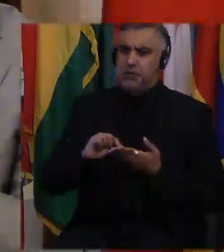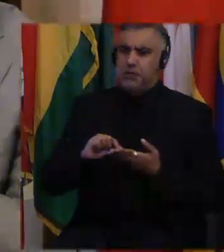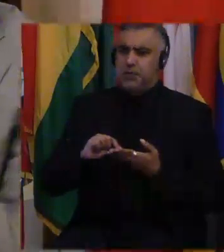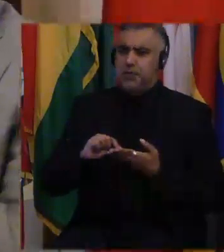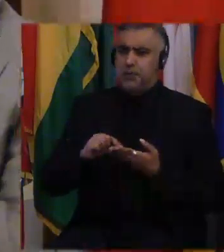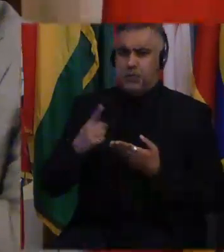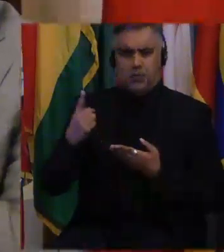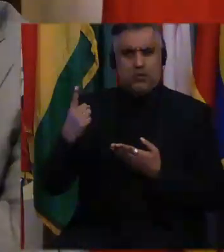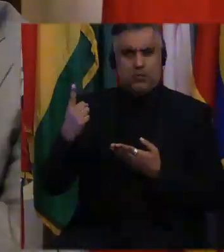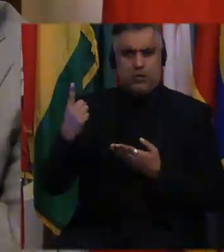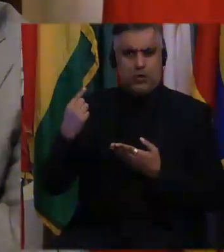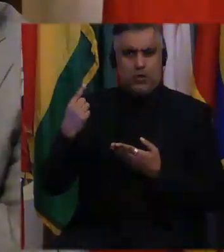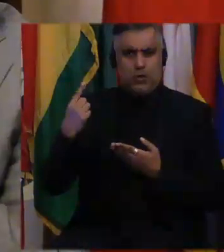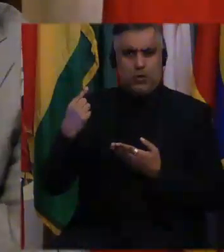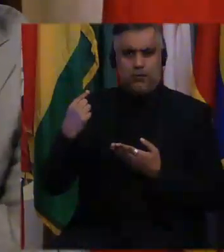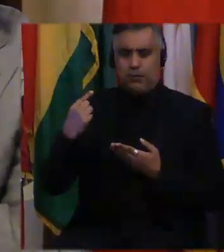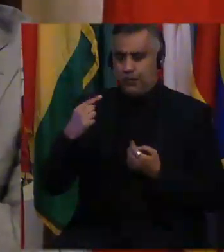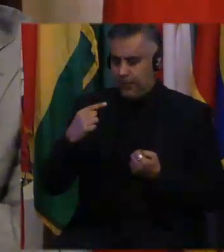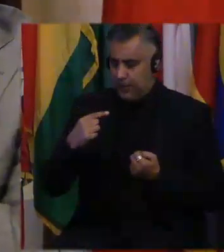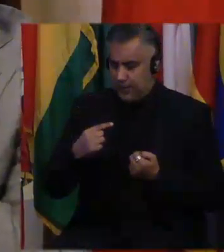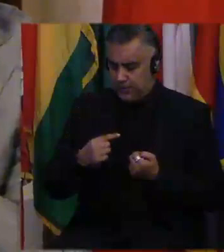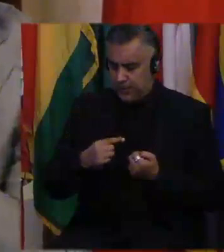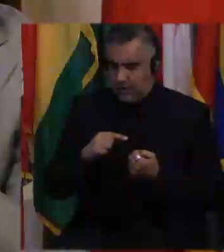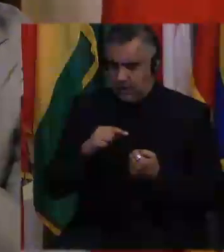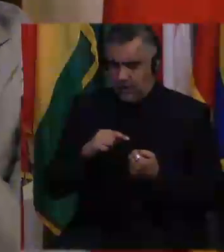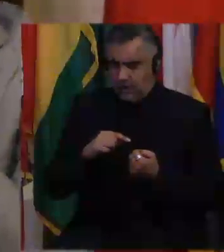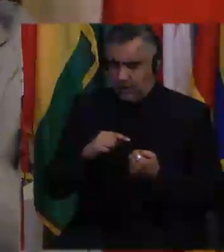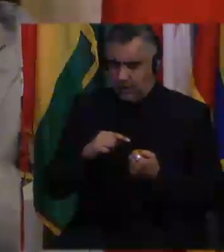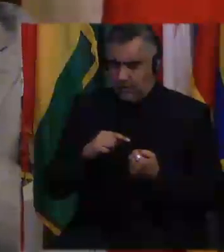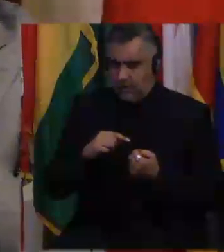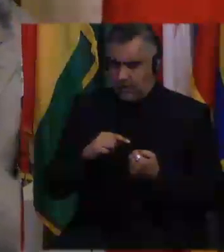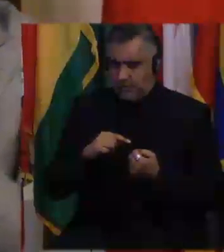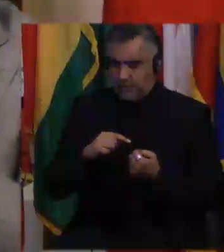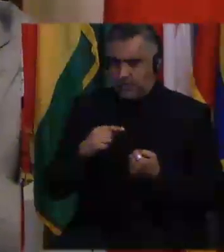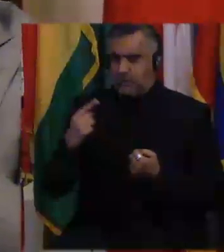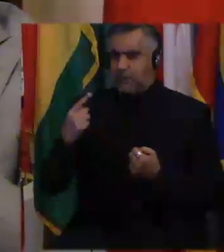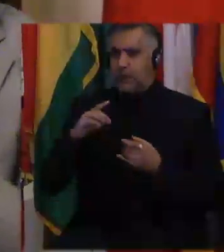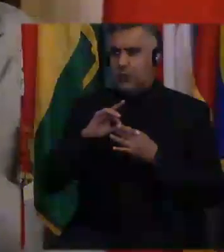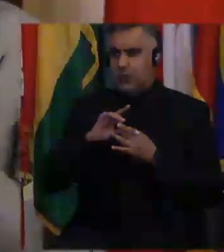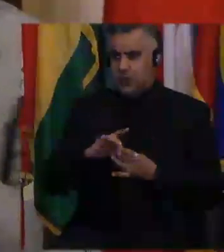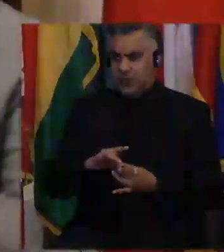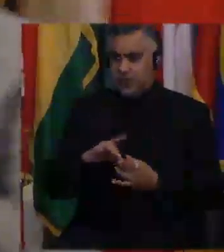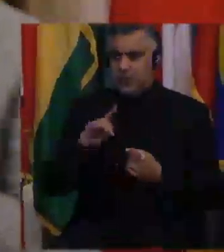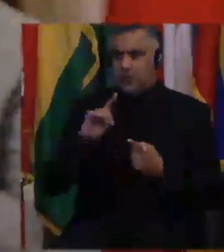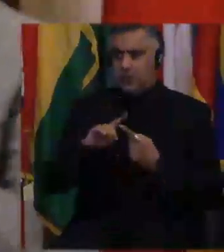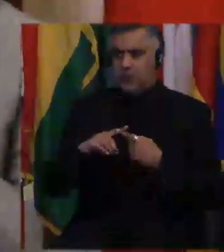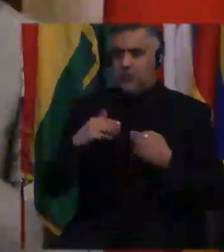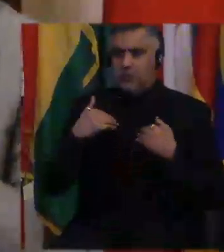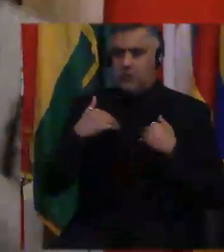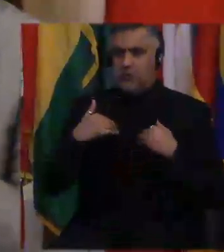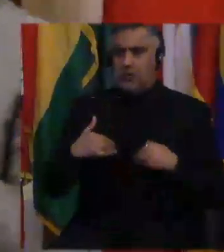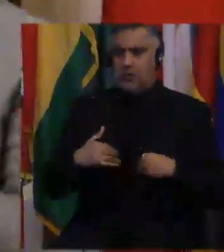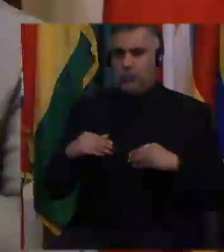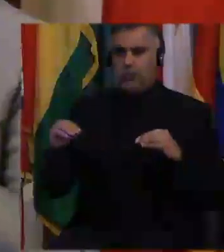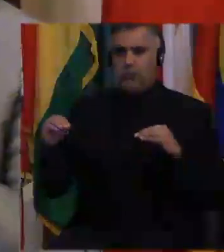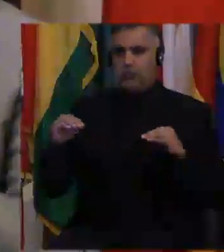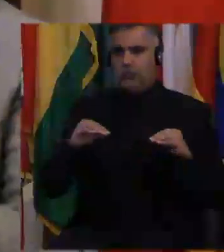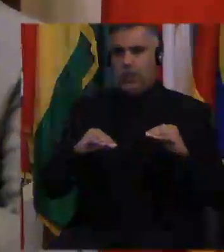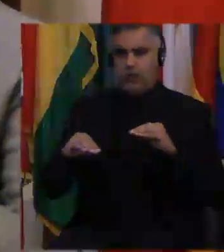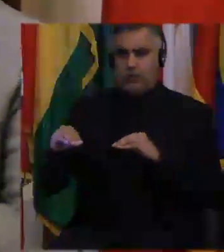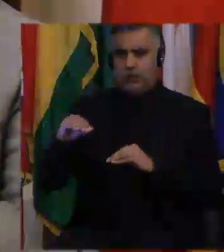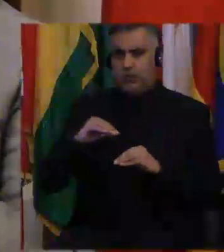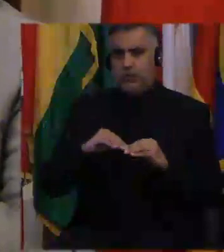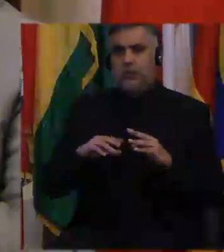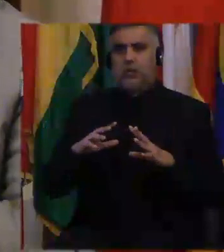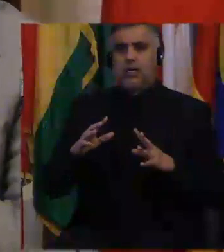humana. Y hay un enfoque muy importante dentro del informe que tiene que ver con las mujeres